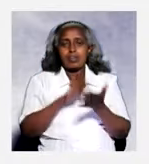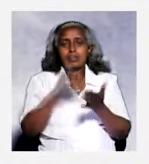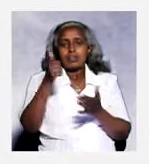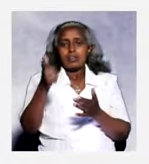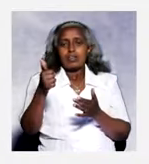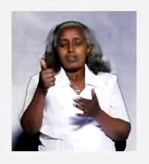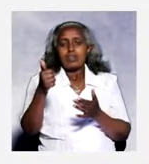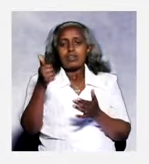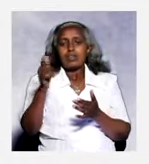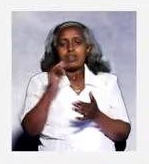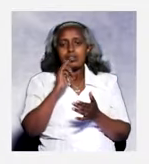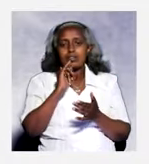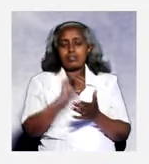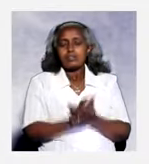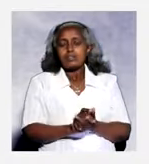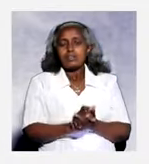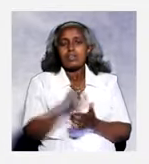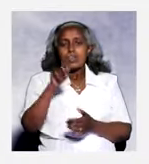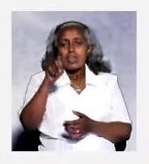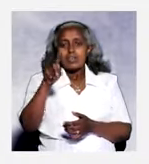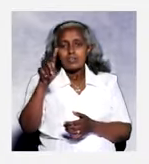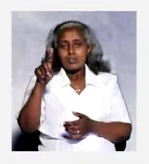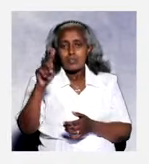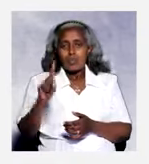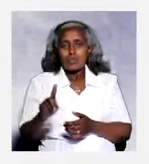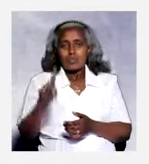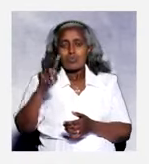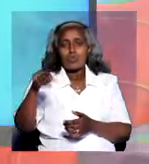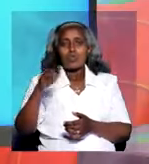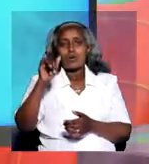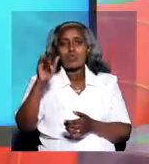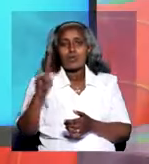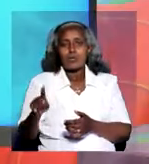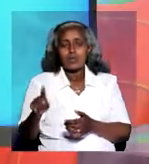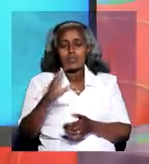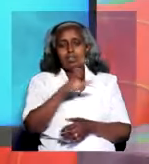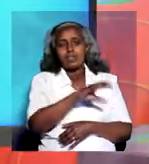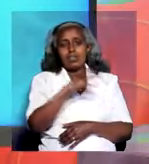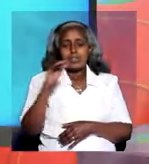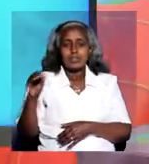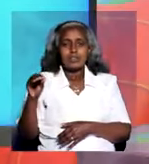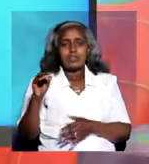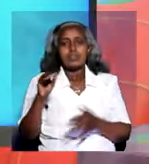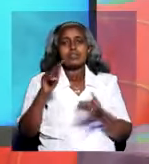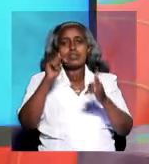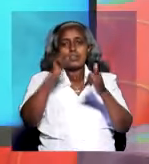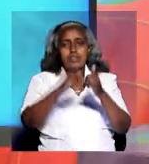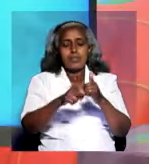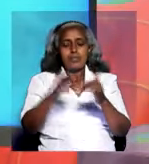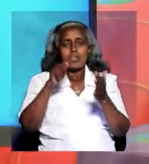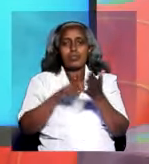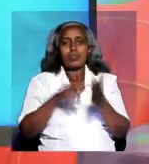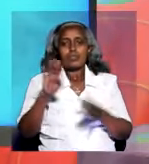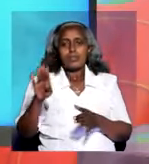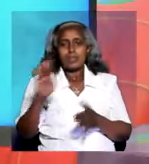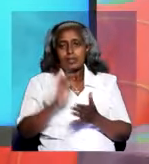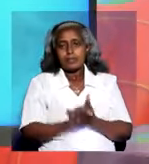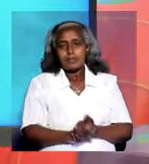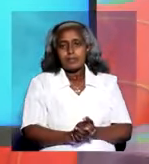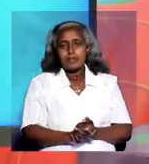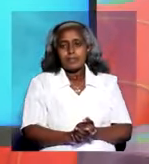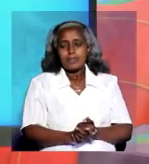where A is the coordinate of A, x1, y1, and its terminal point is at P,